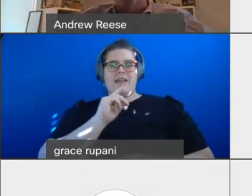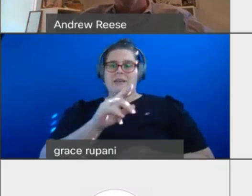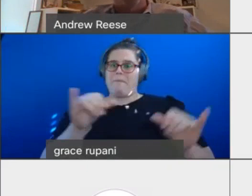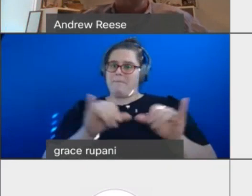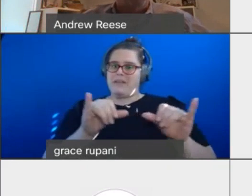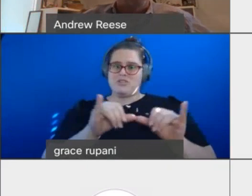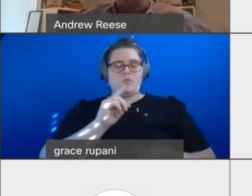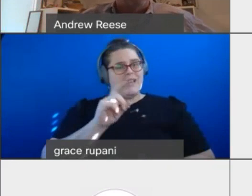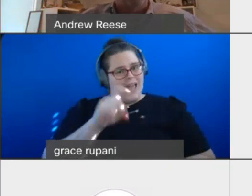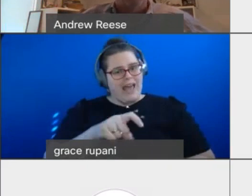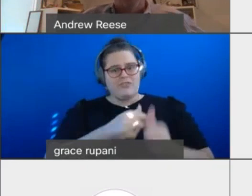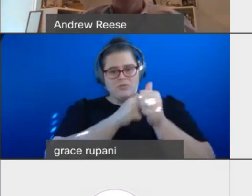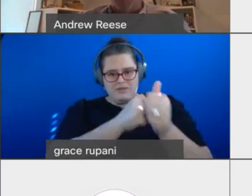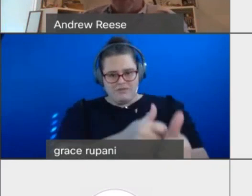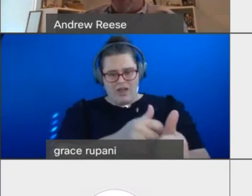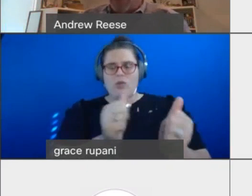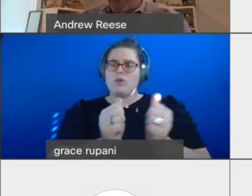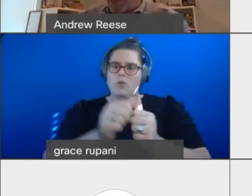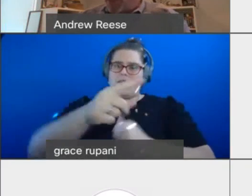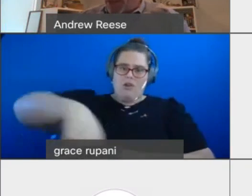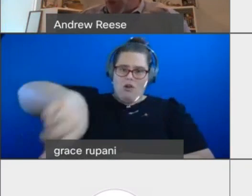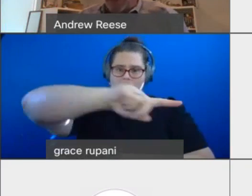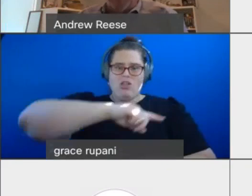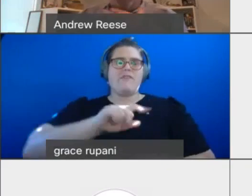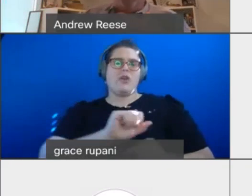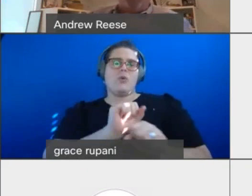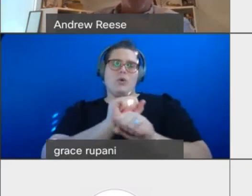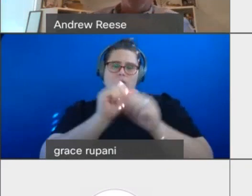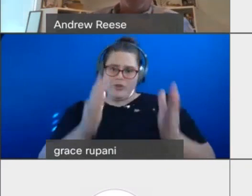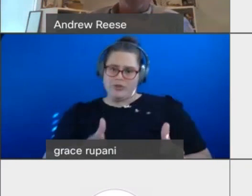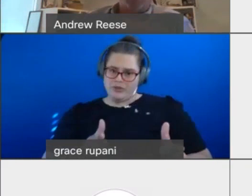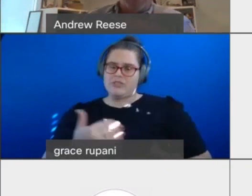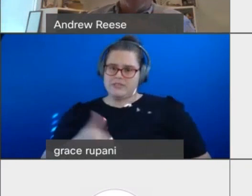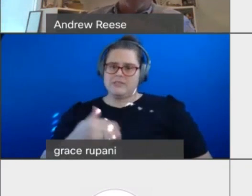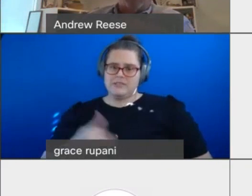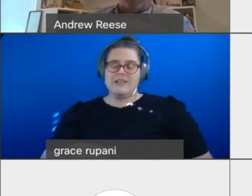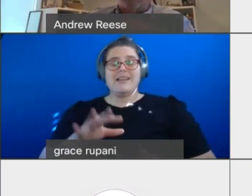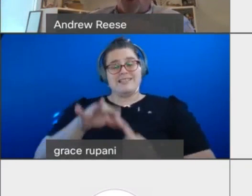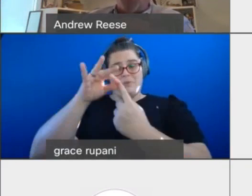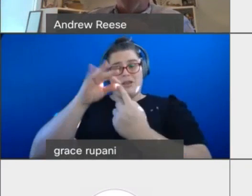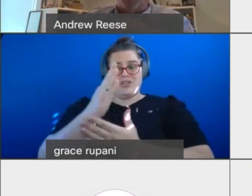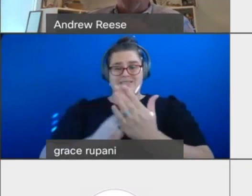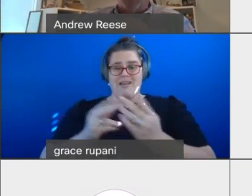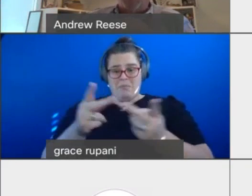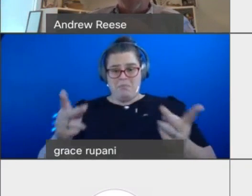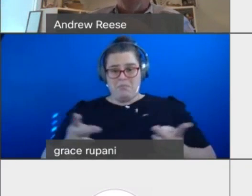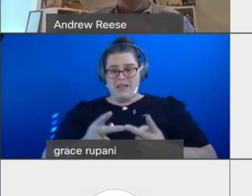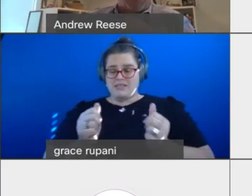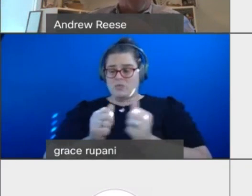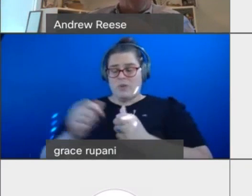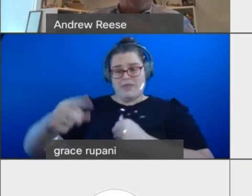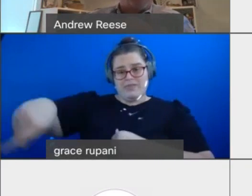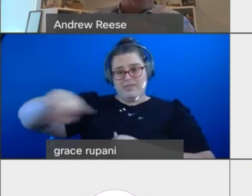folks who are working in the placements, especially, some of the places with very vulnerable